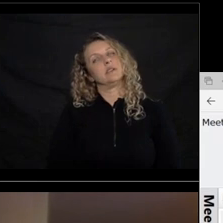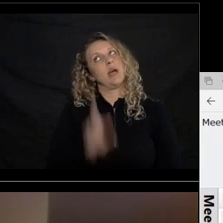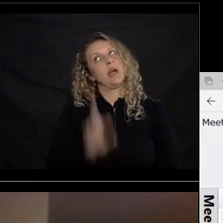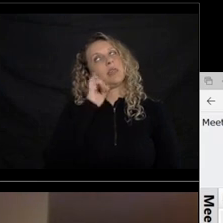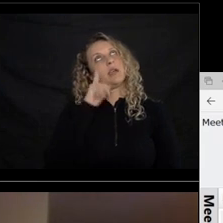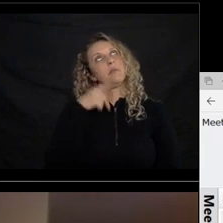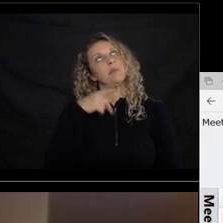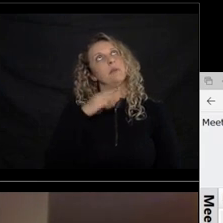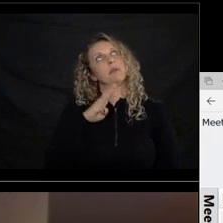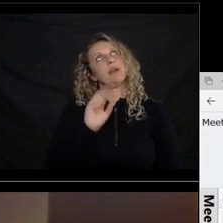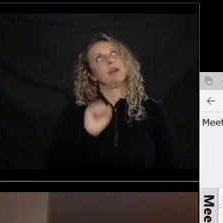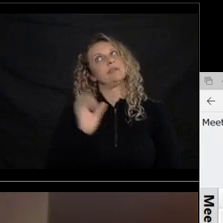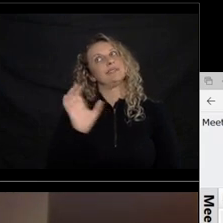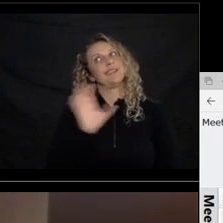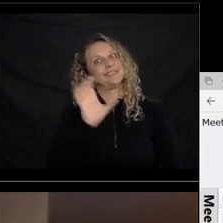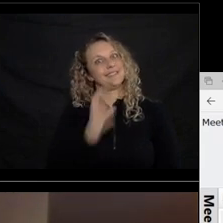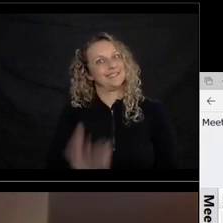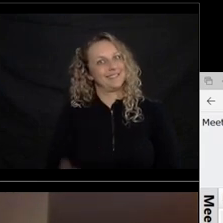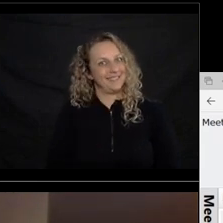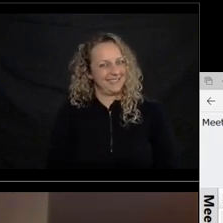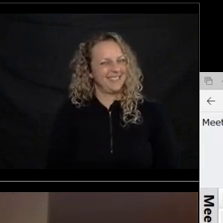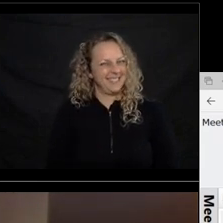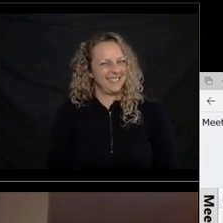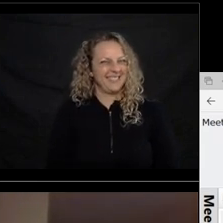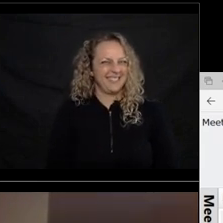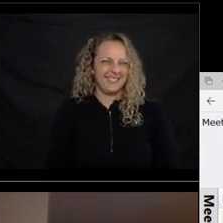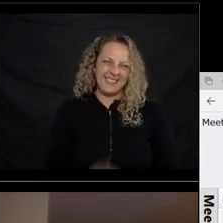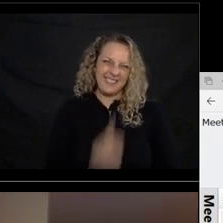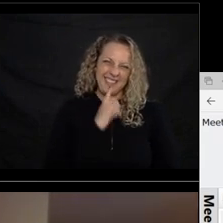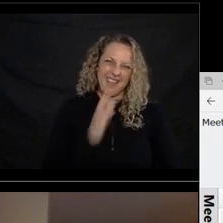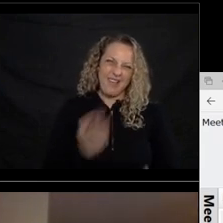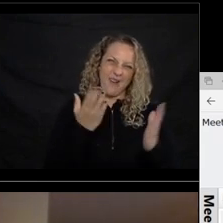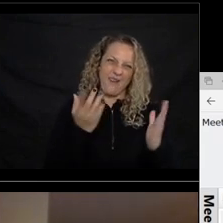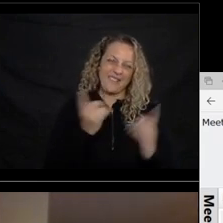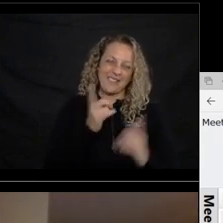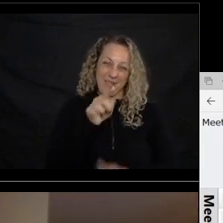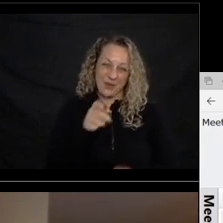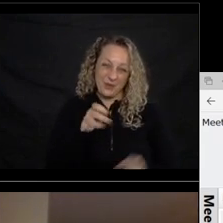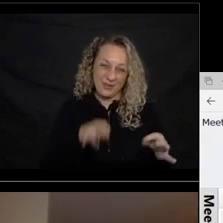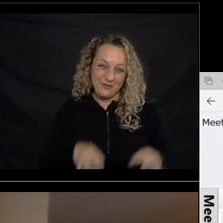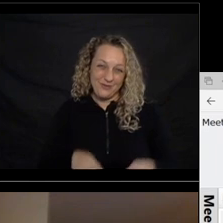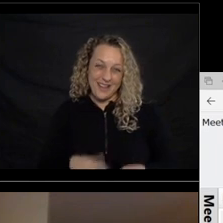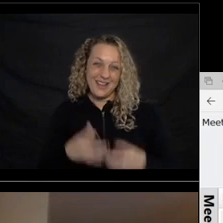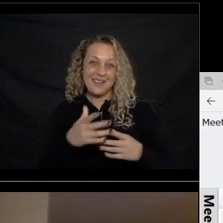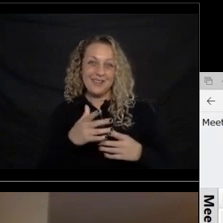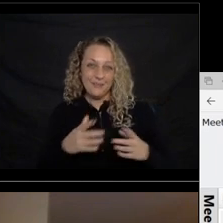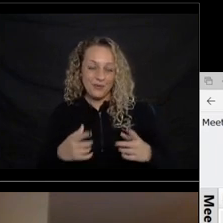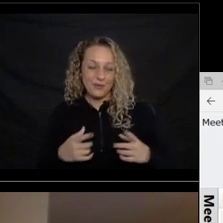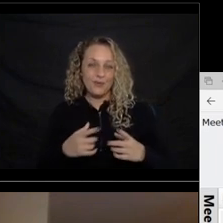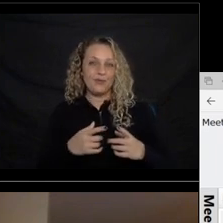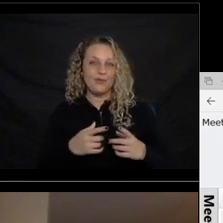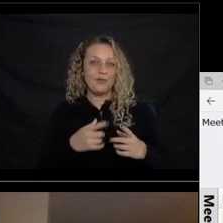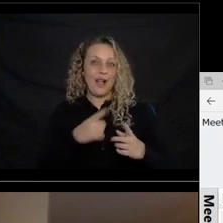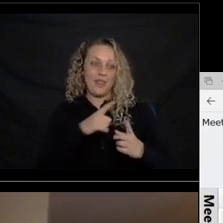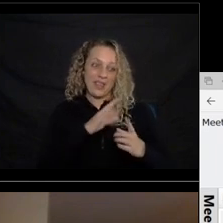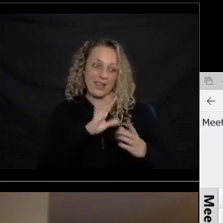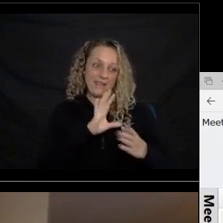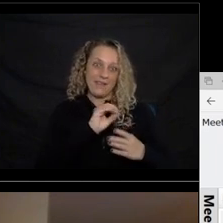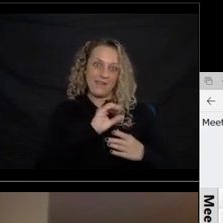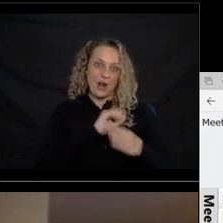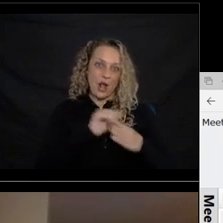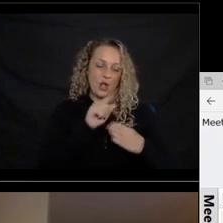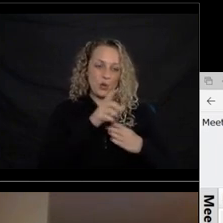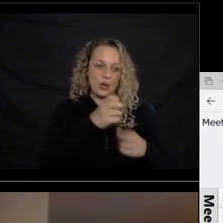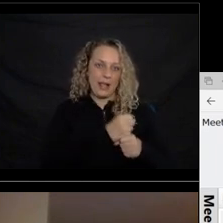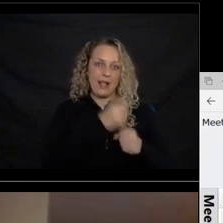what PBS does. Yeah. They actually offer something like what you described, right? You reach this threshold for $50, you